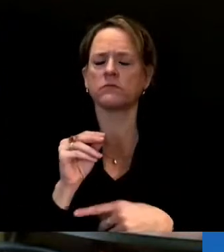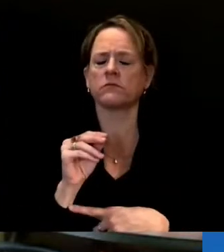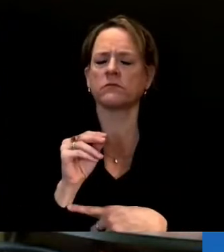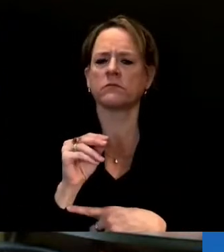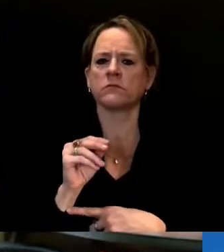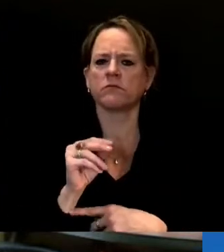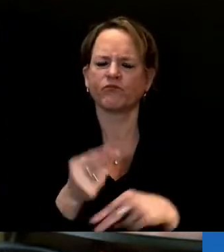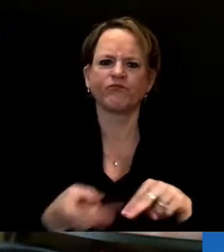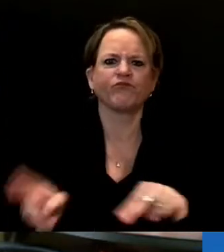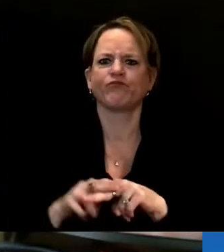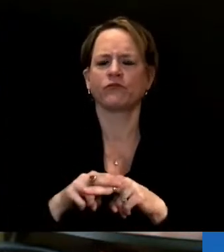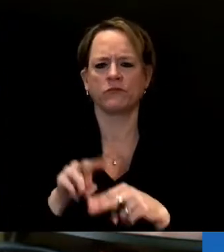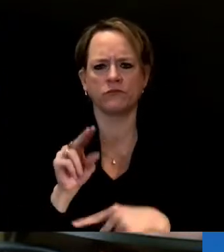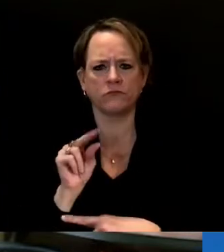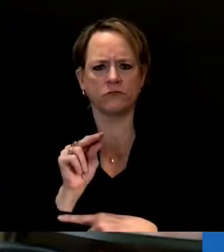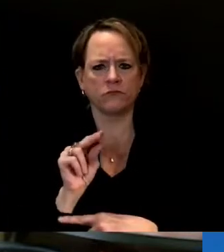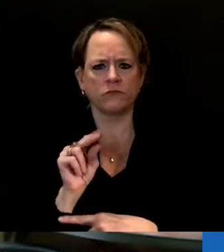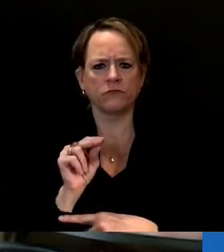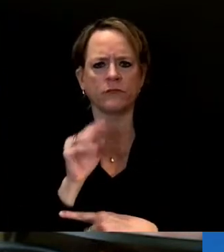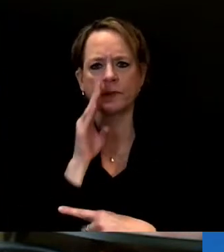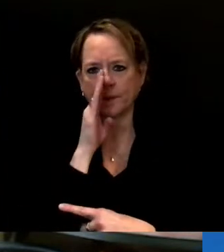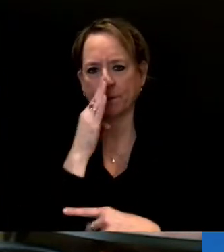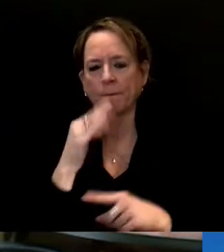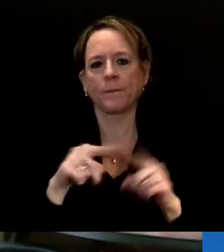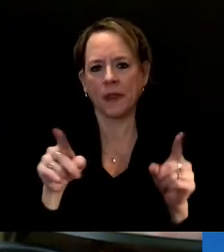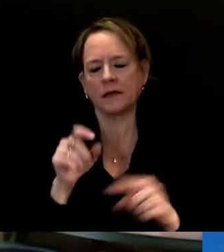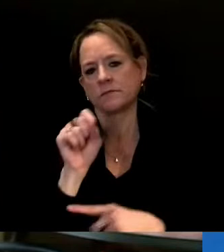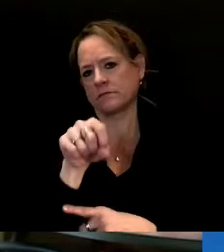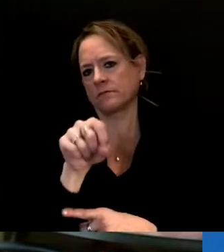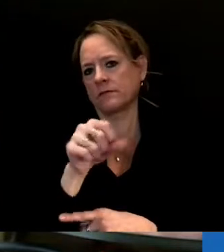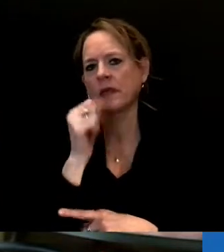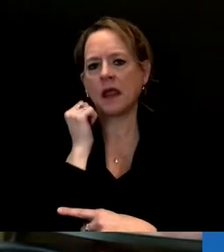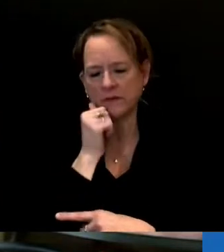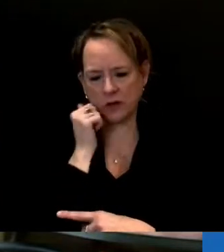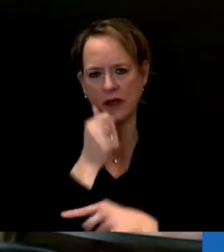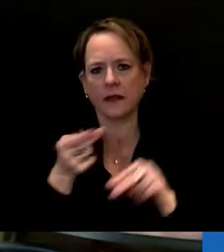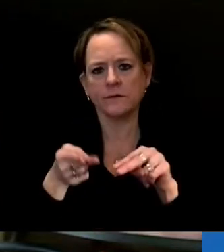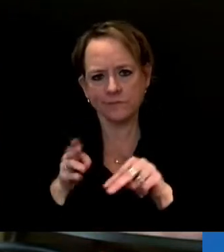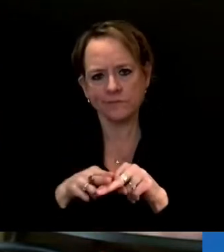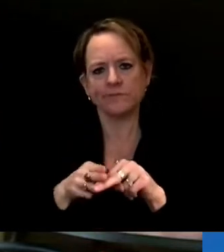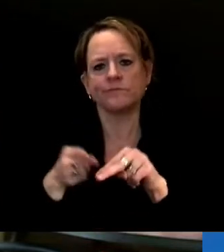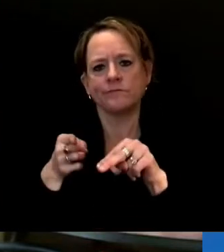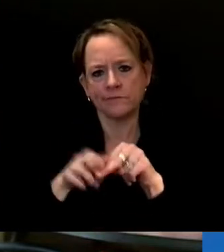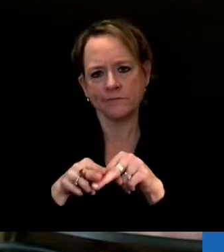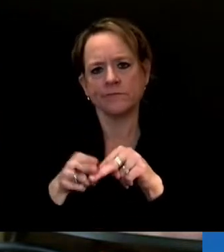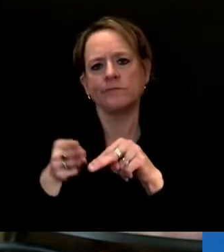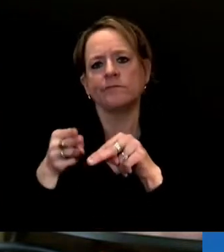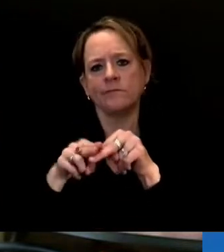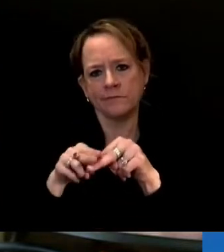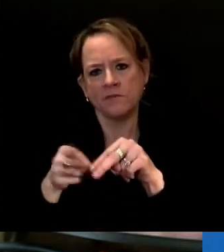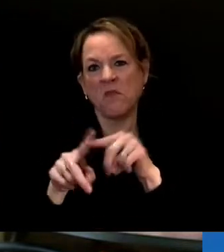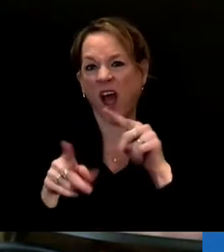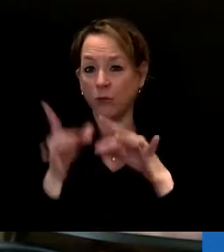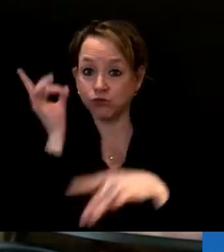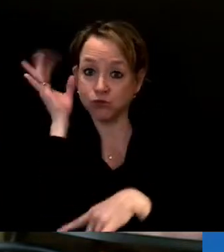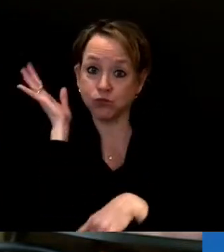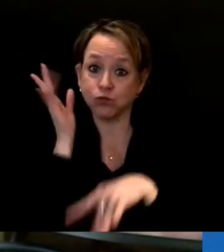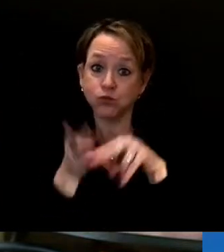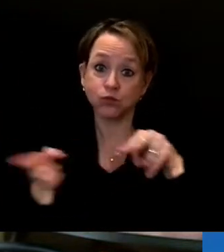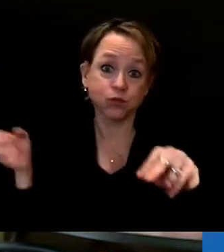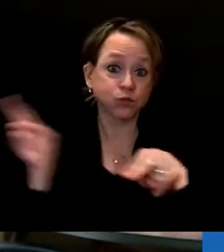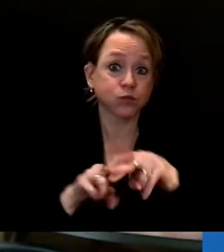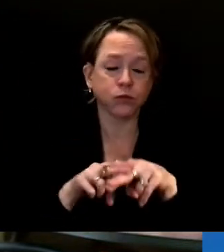day number of people who are passing away in our state due to COVID-19. We have not received reports that I'm aware that